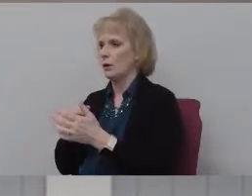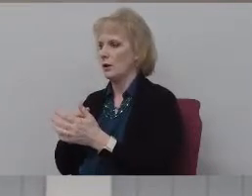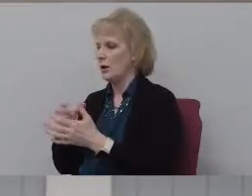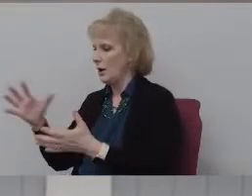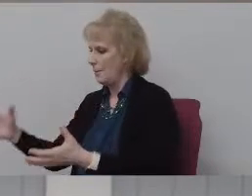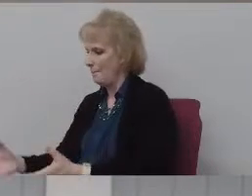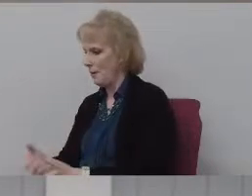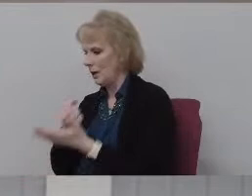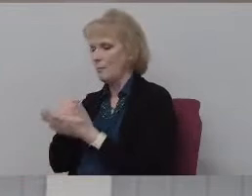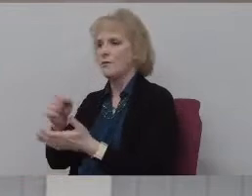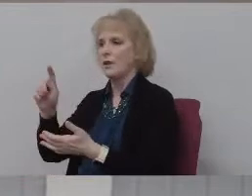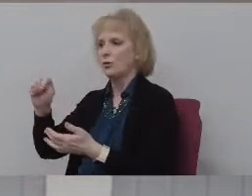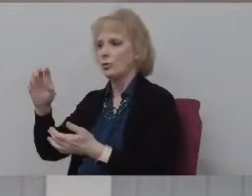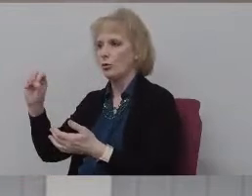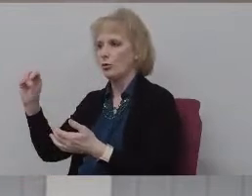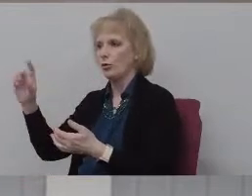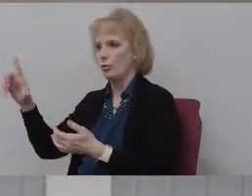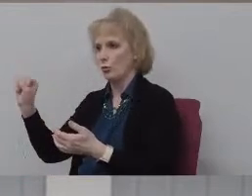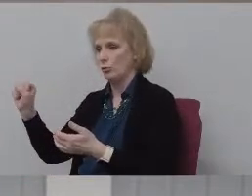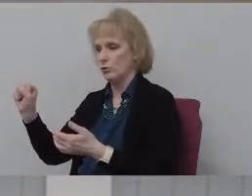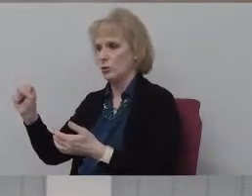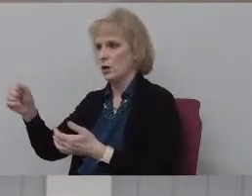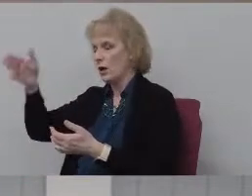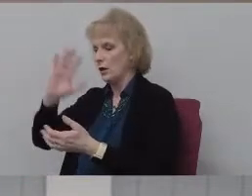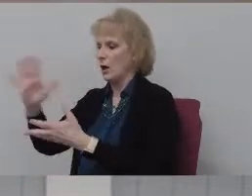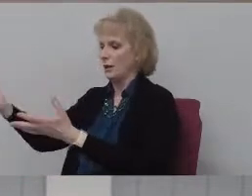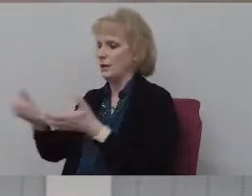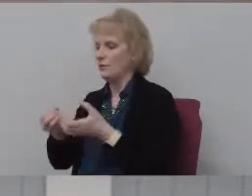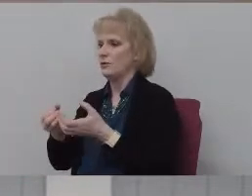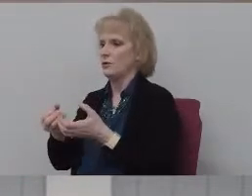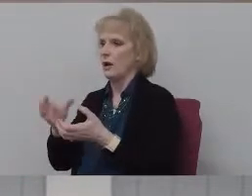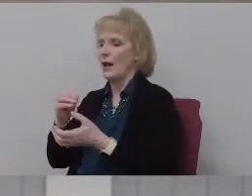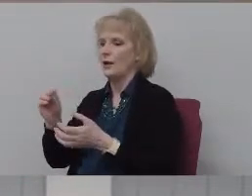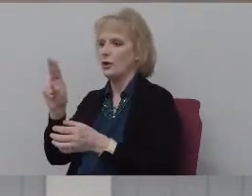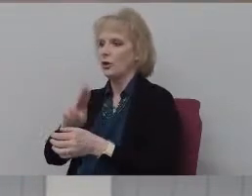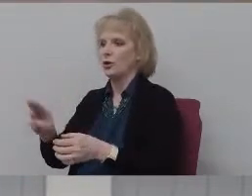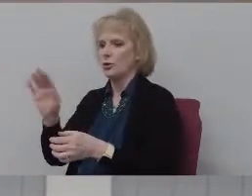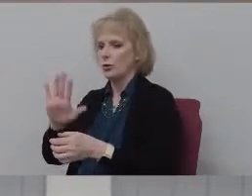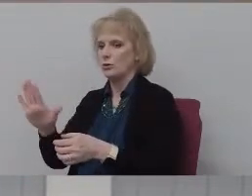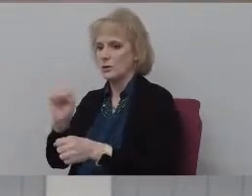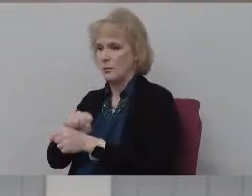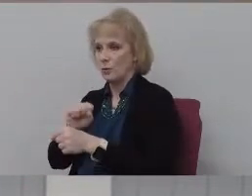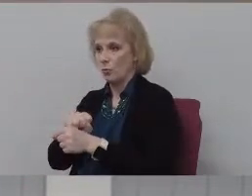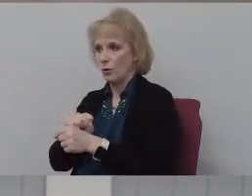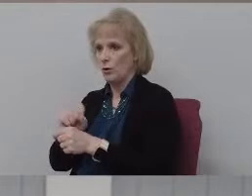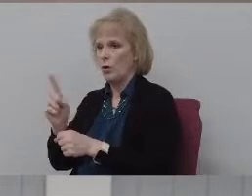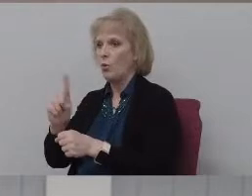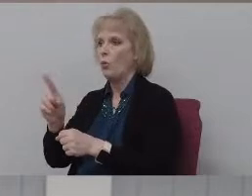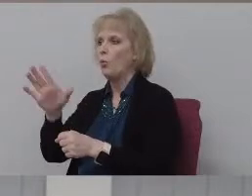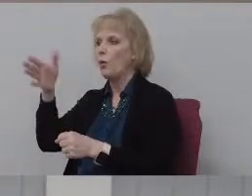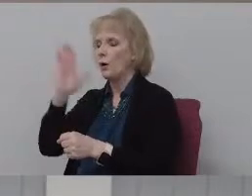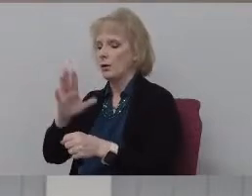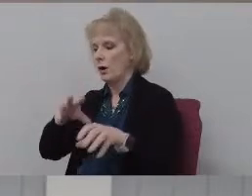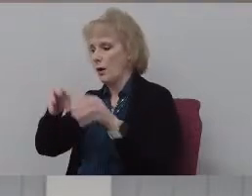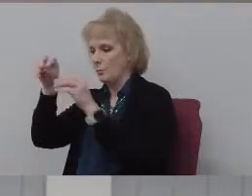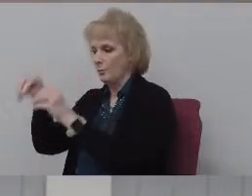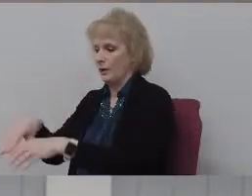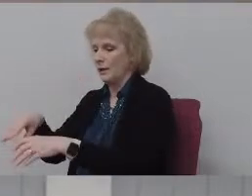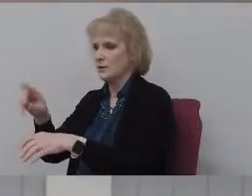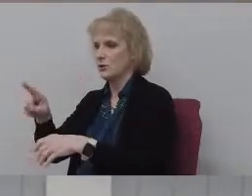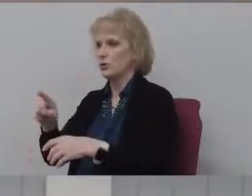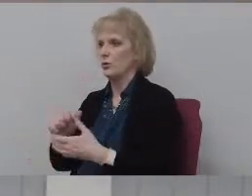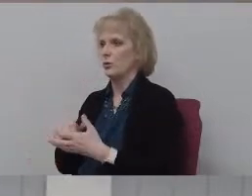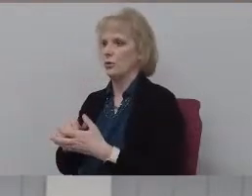that God gives you in the house of God and put them to work where God places you.